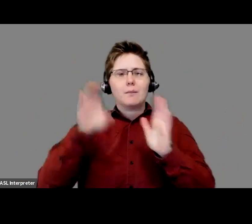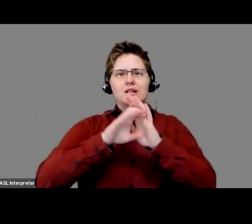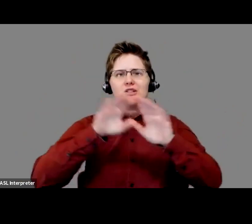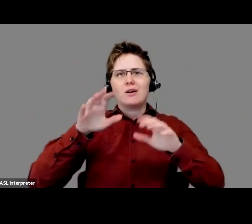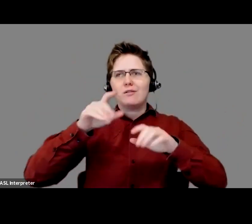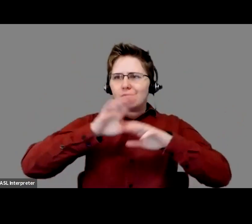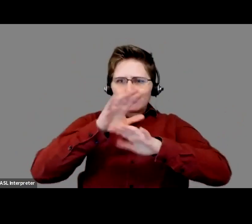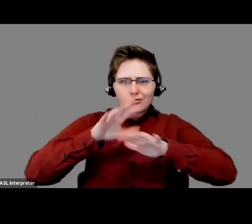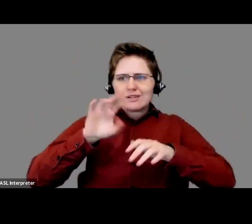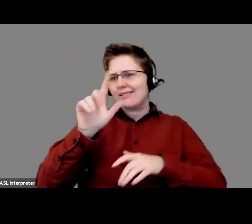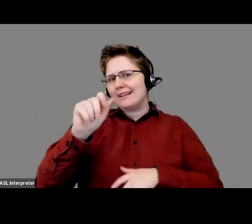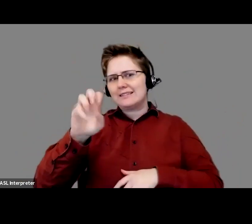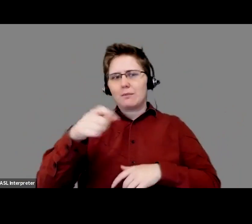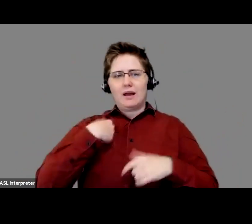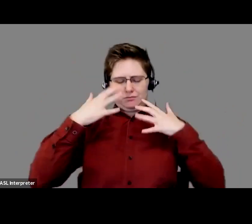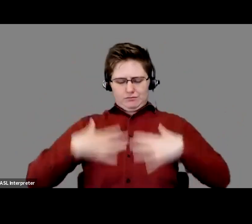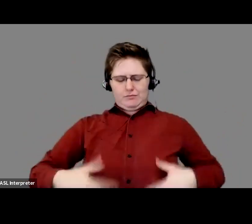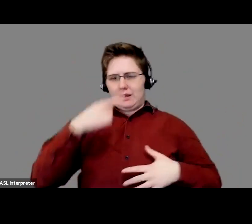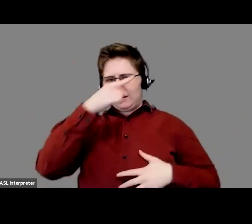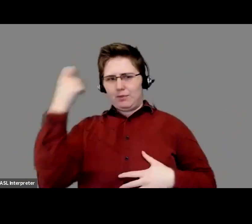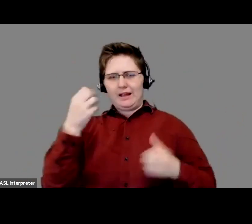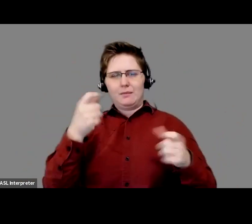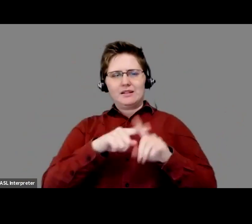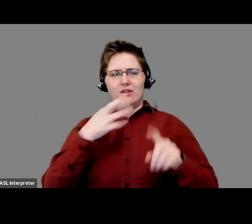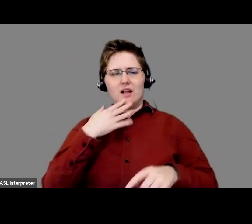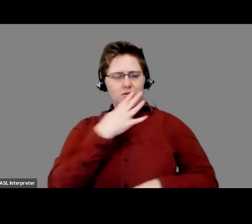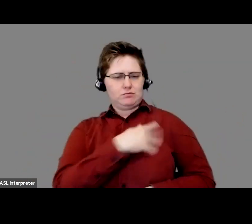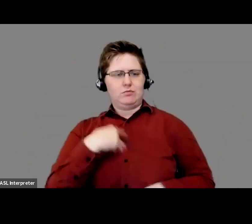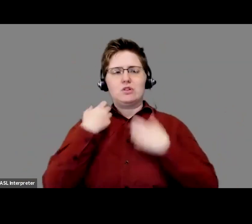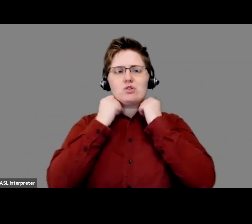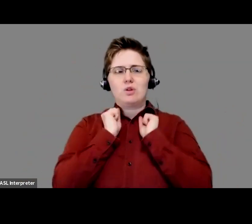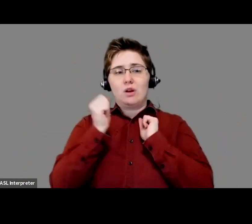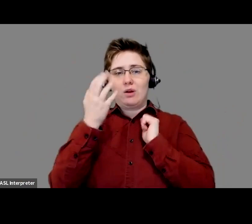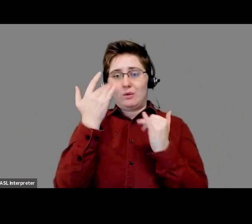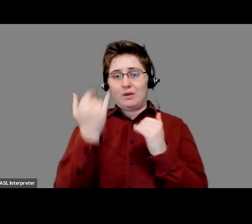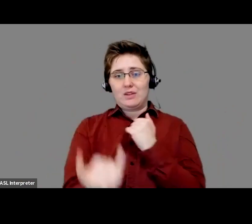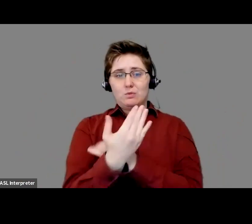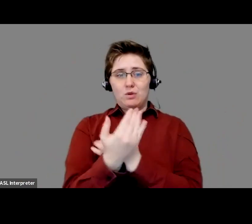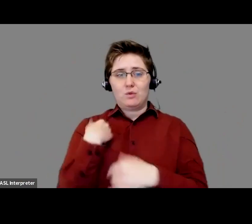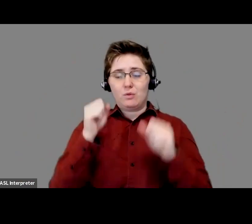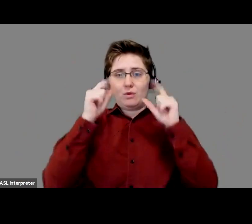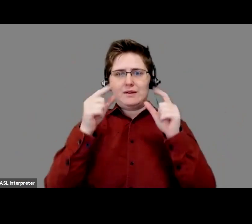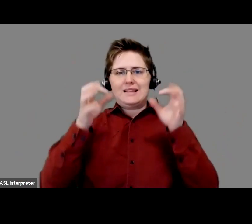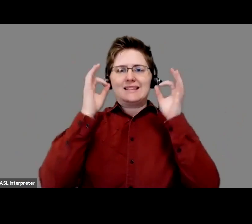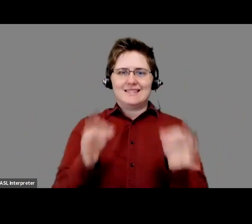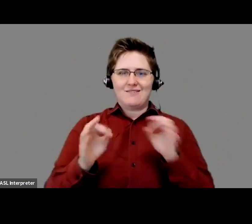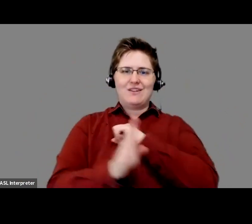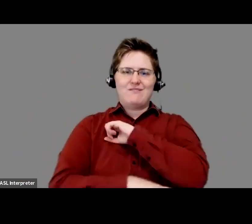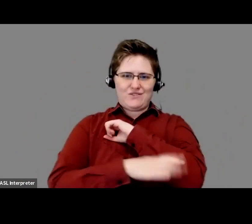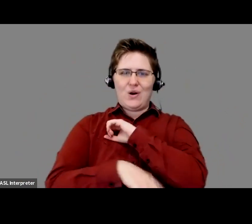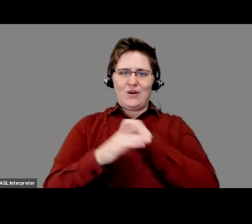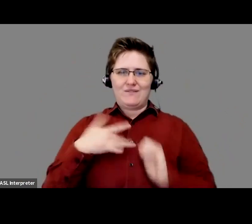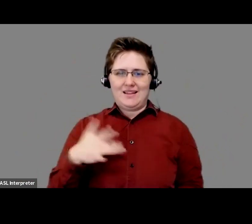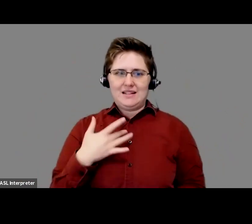black and multicolored sweater because this morning we woke up and it was definitely fall weather, which